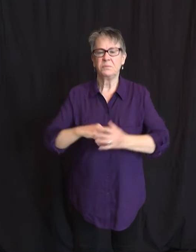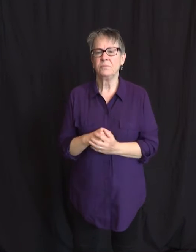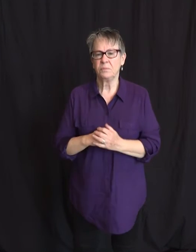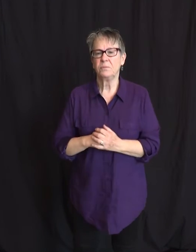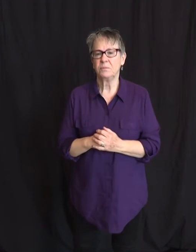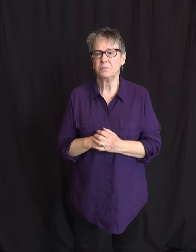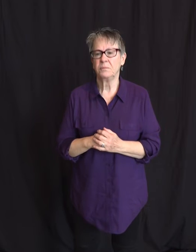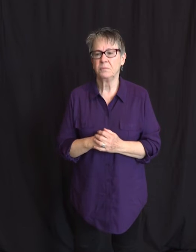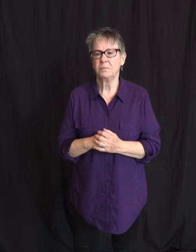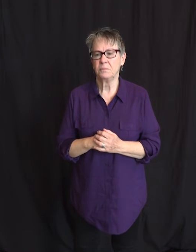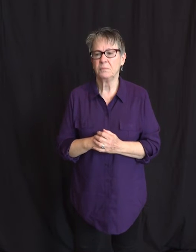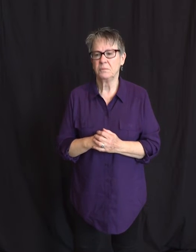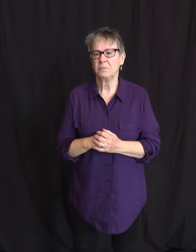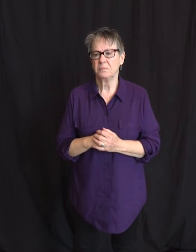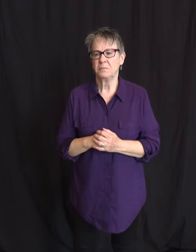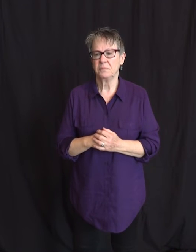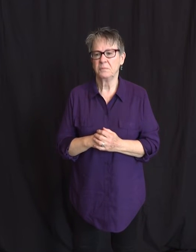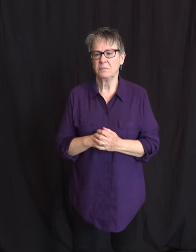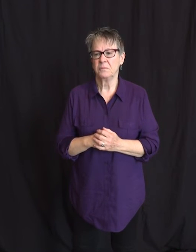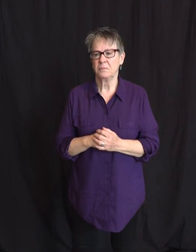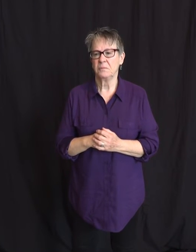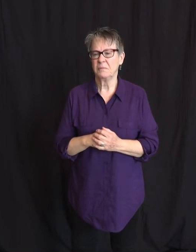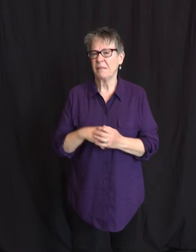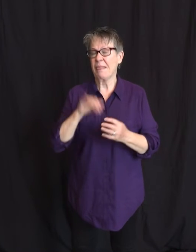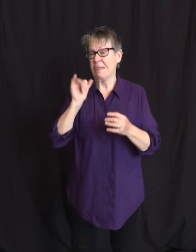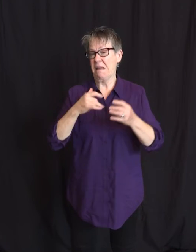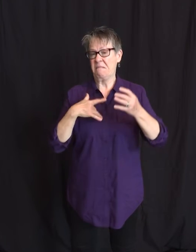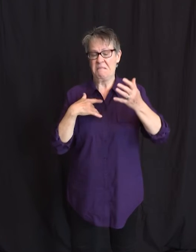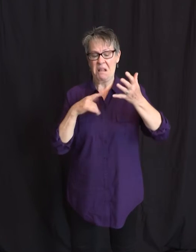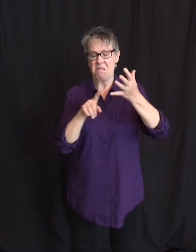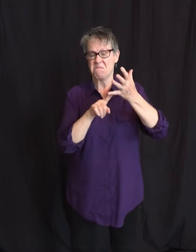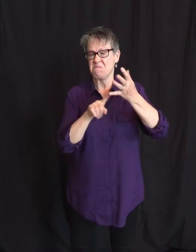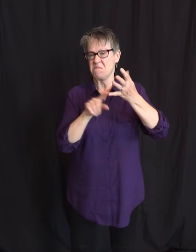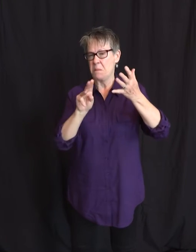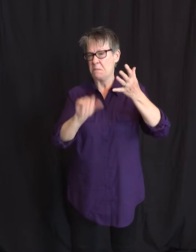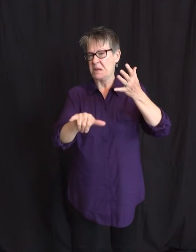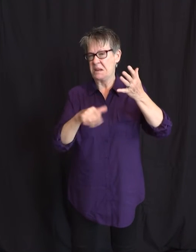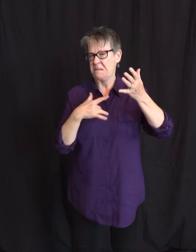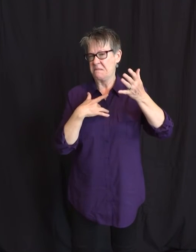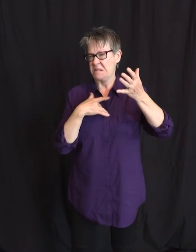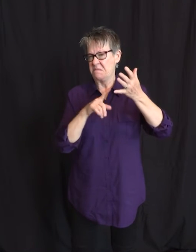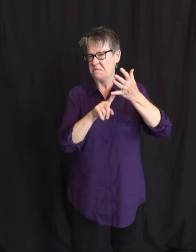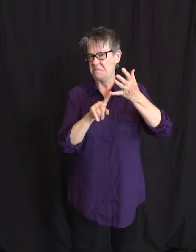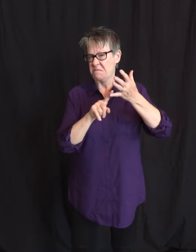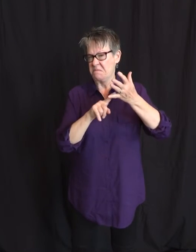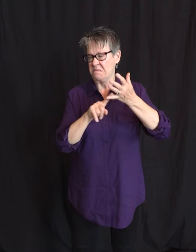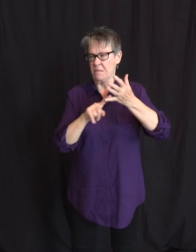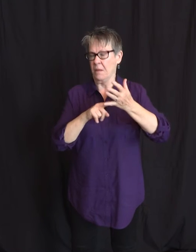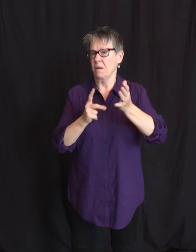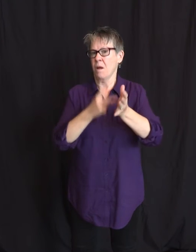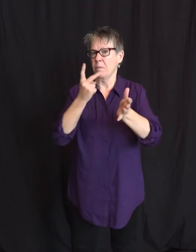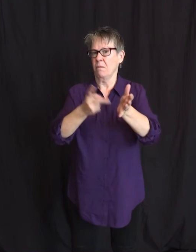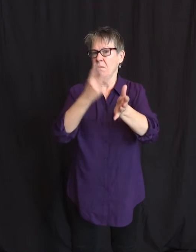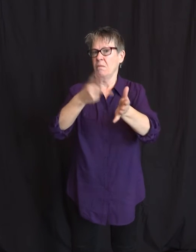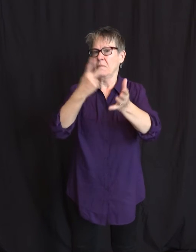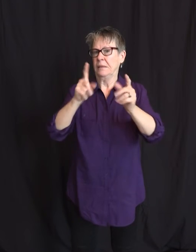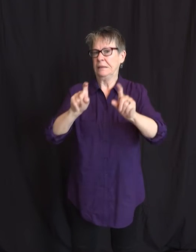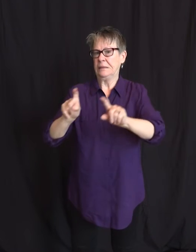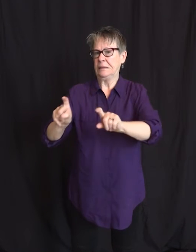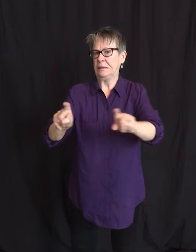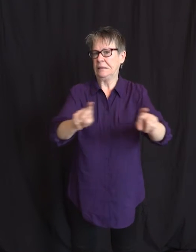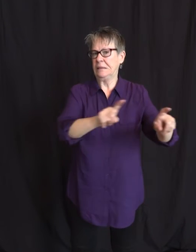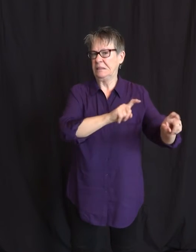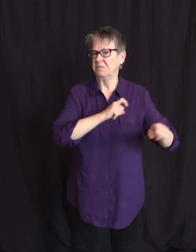say by the end of May, and that includes all elements of what we need to get the testing done. I think, let me, if I